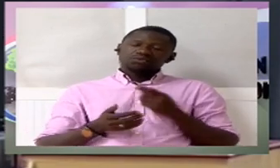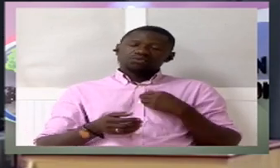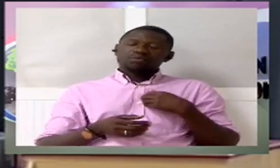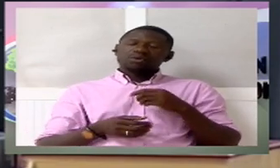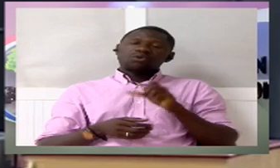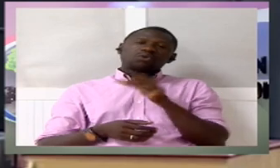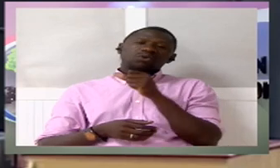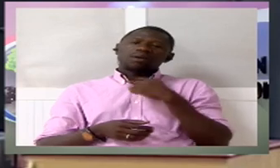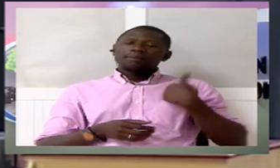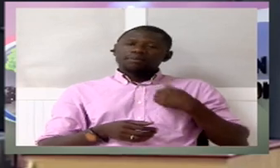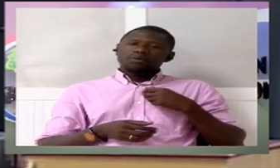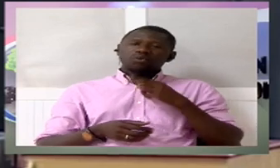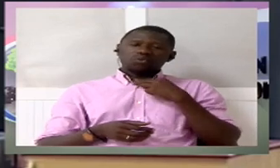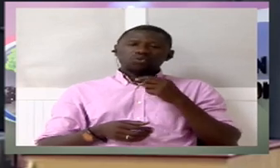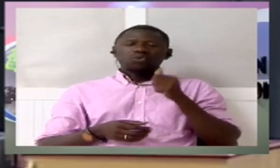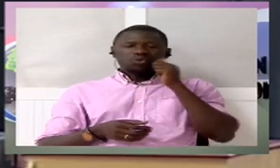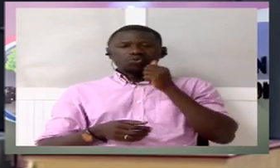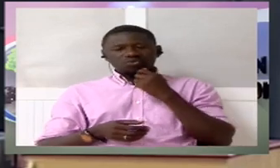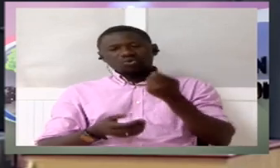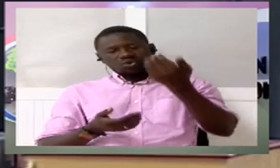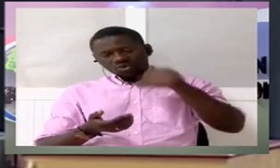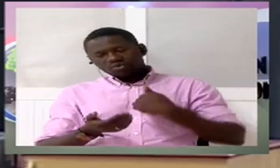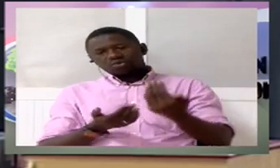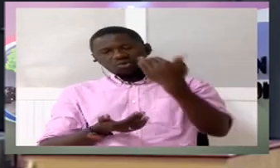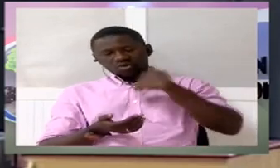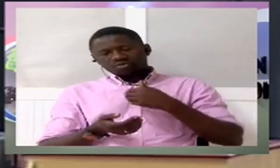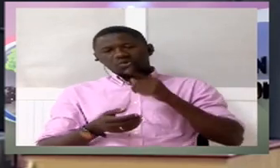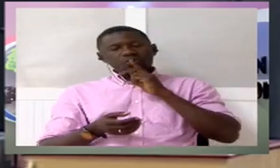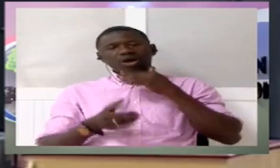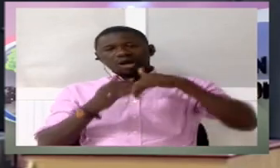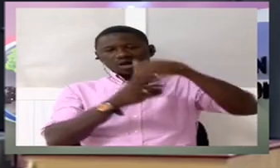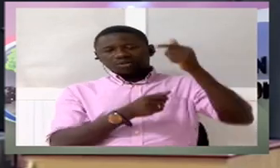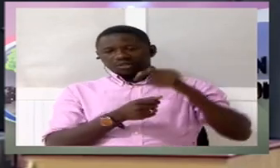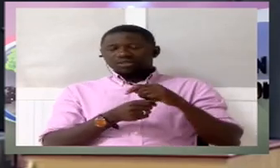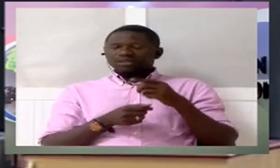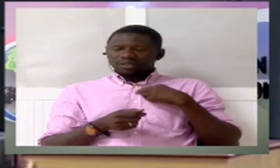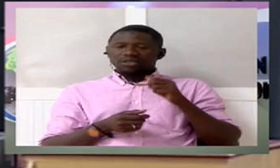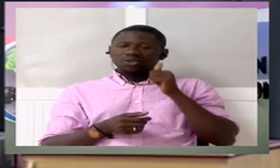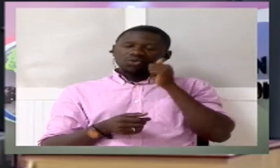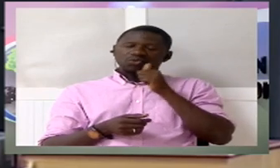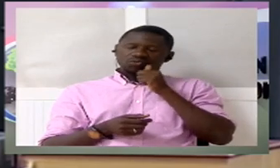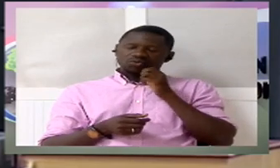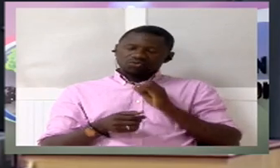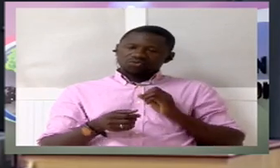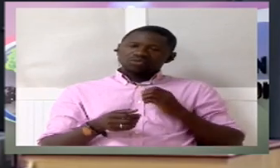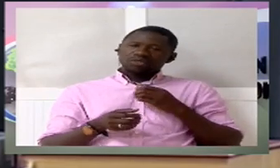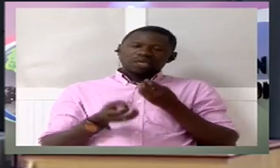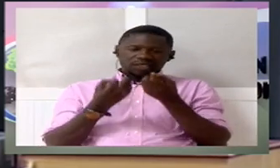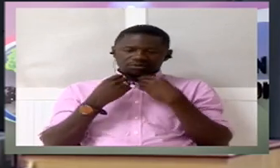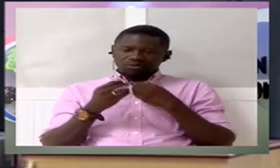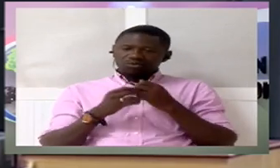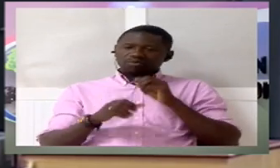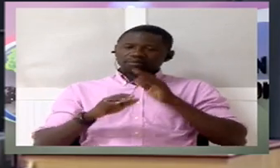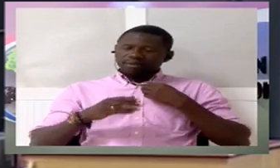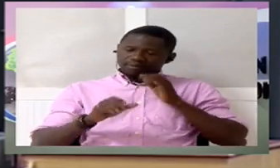So my individual customers, clients who are outside, they used to make orders